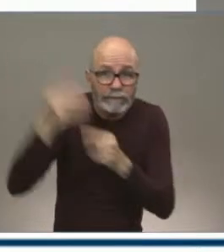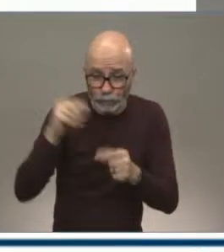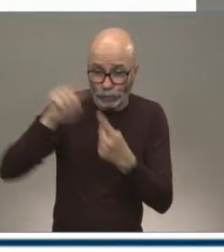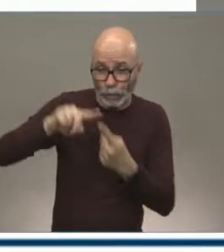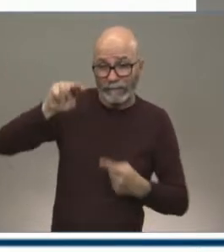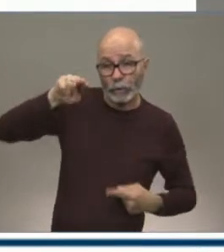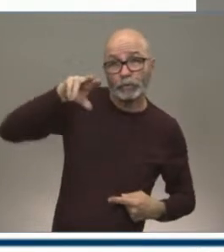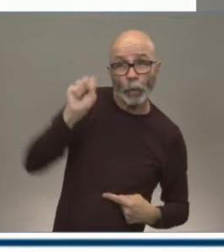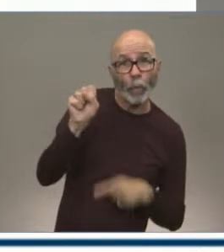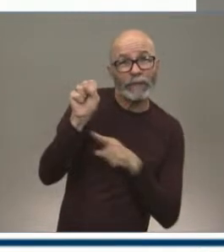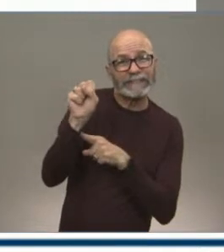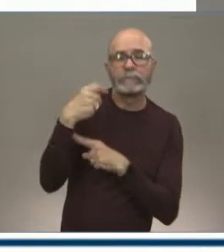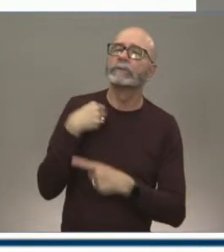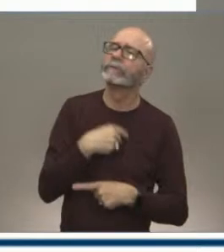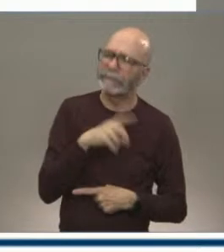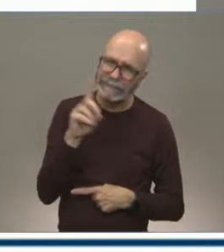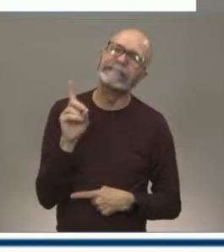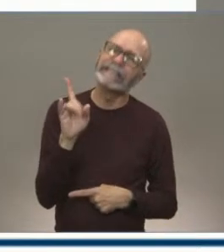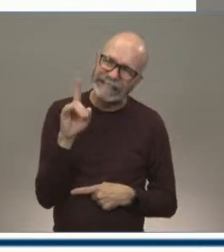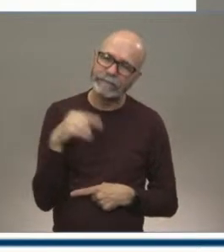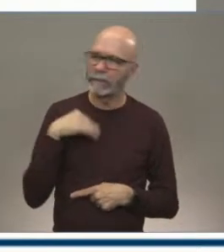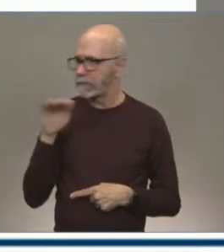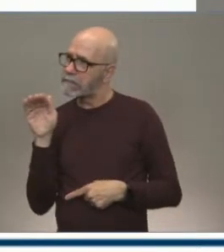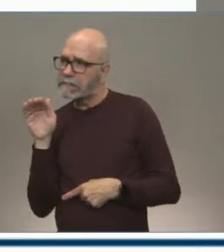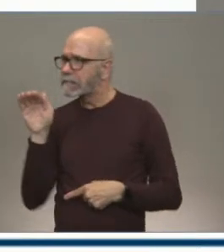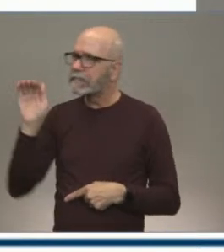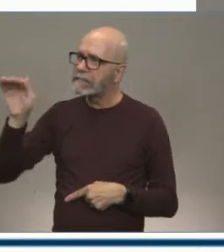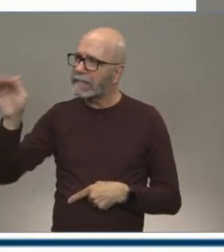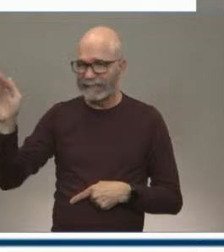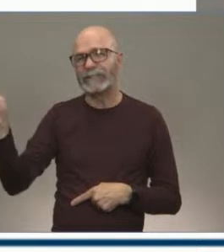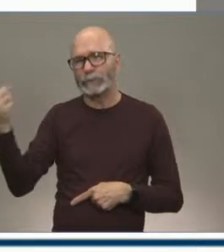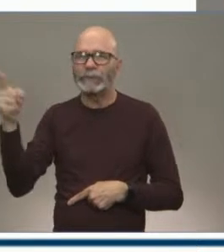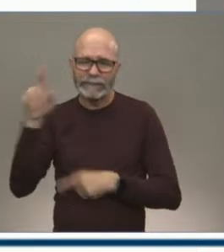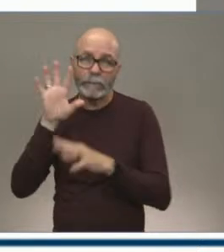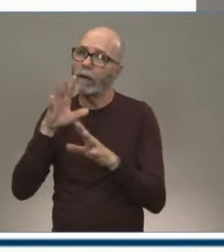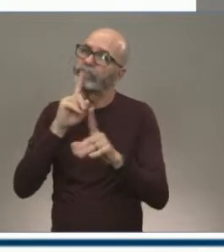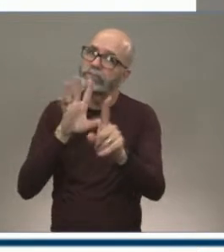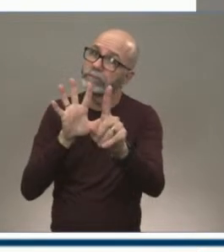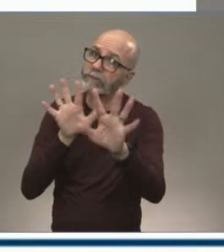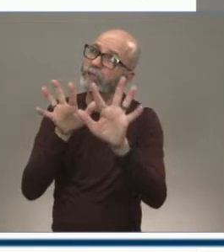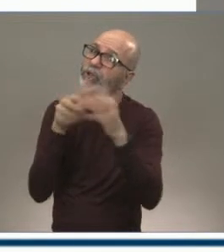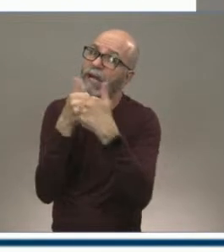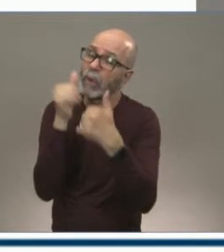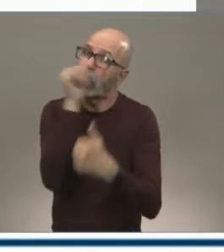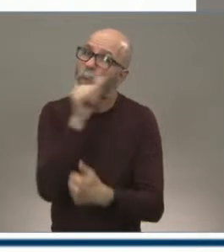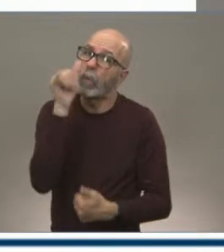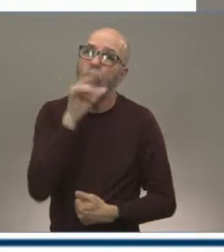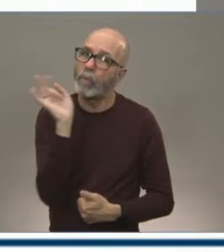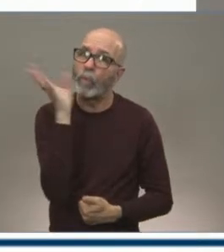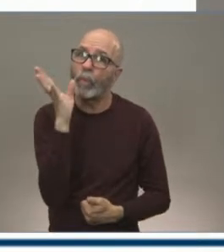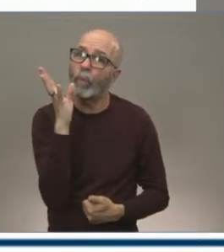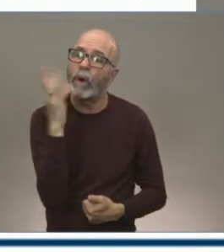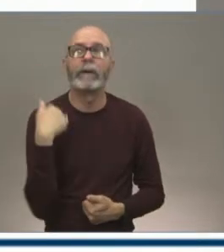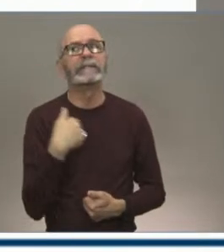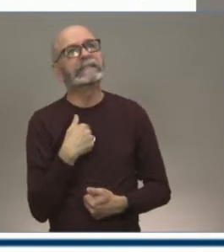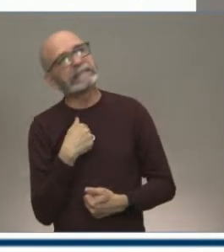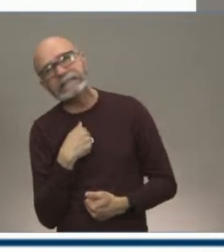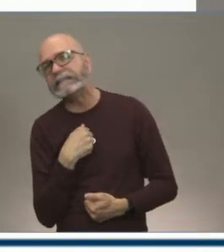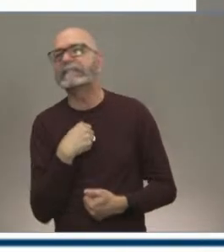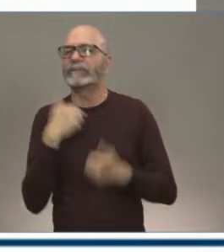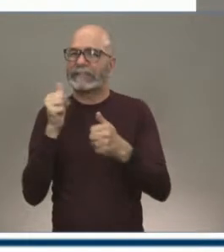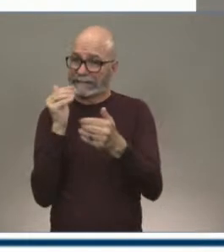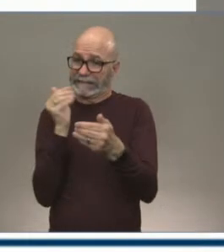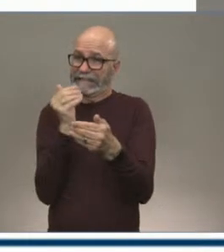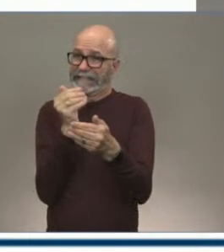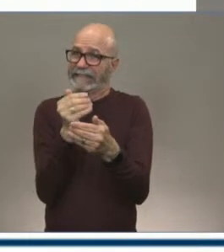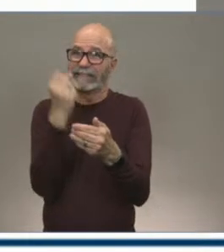had some logistic challenges. I'll be honest, it's taken longer than I had hoped, but we're close to getting testing for truckers at the Irving